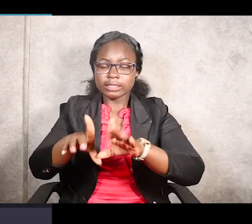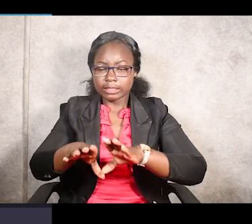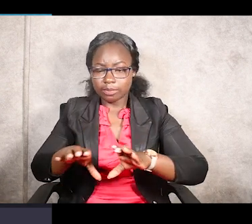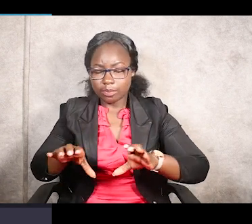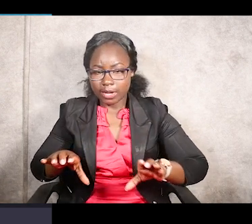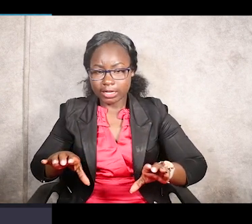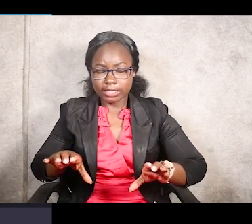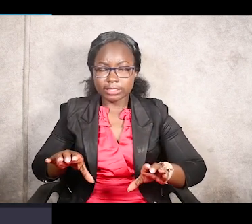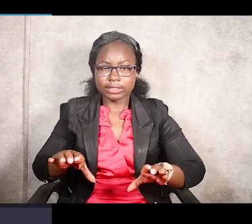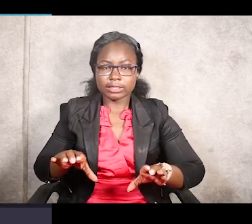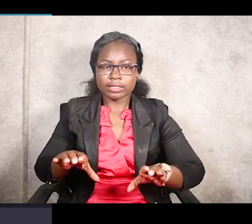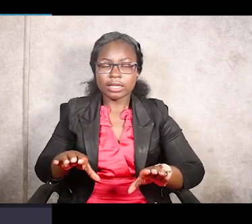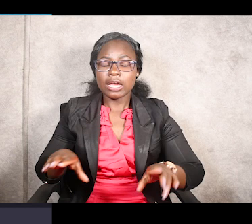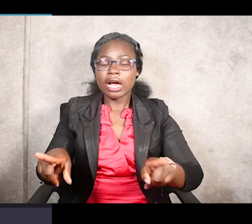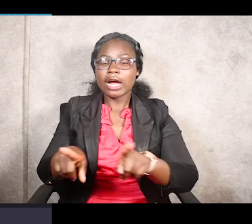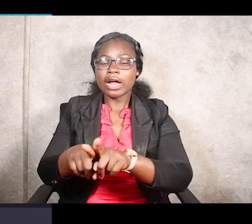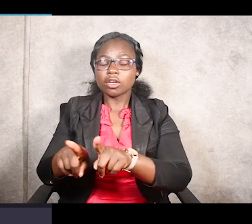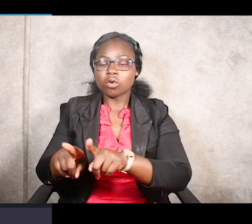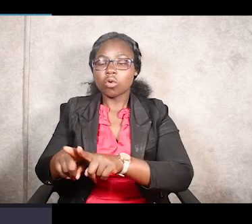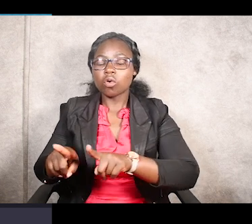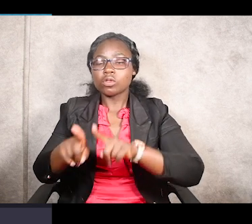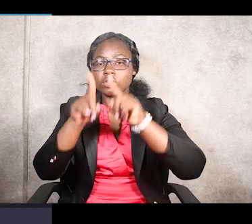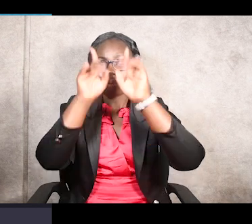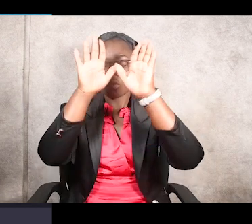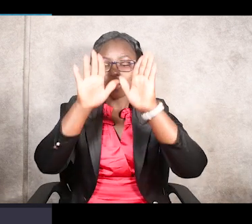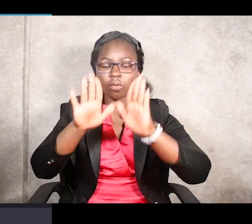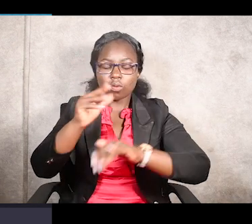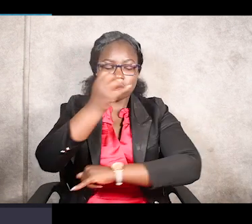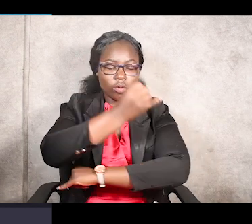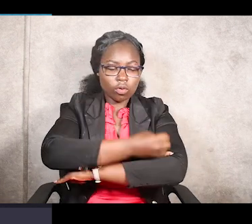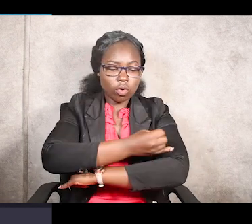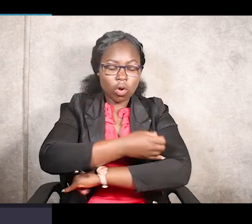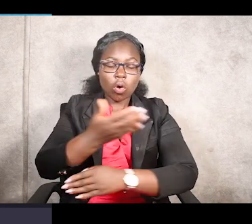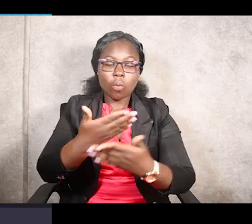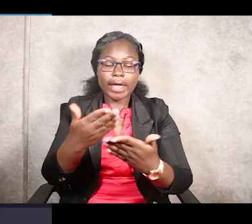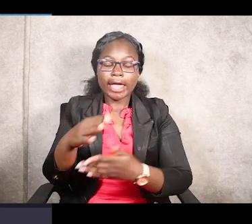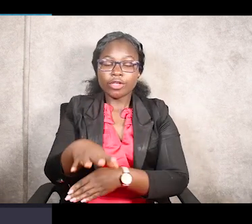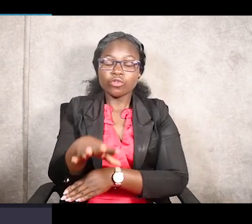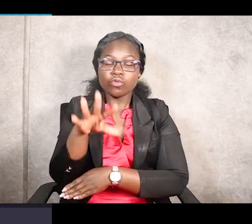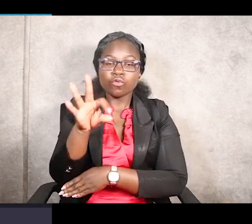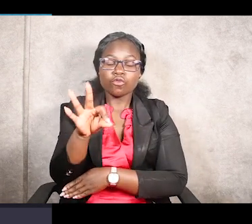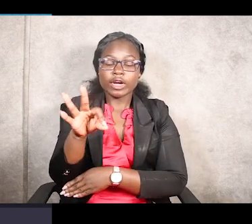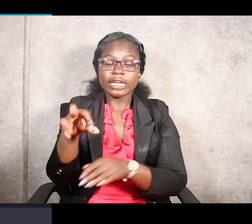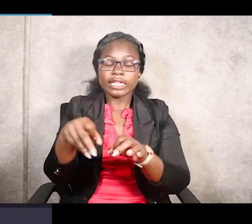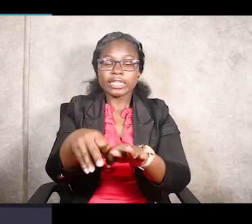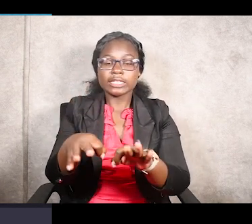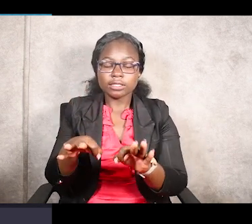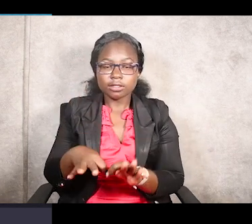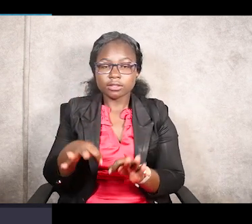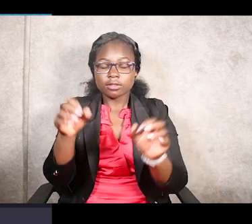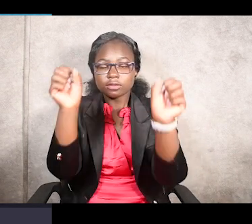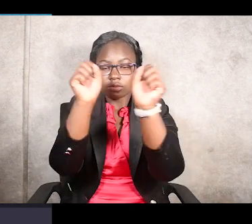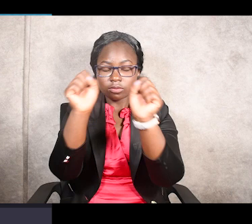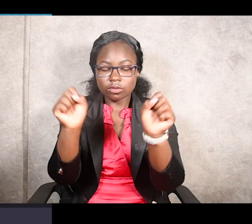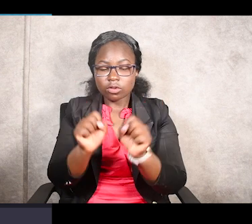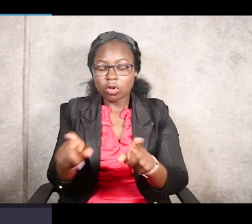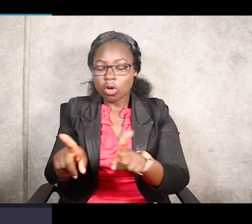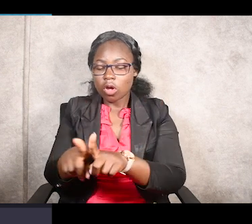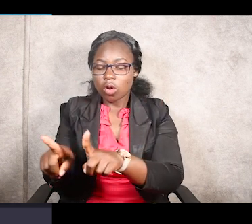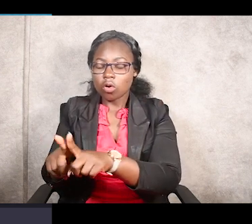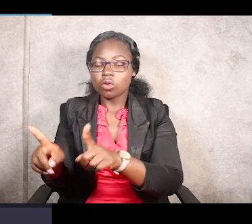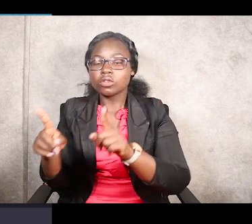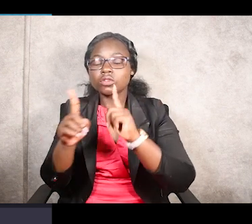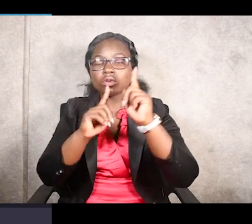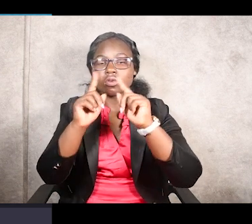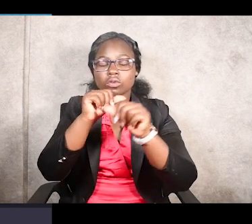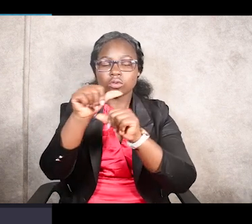and the key institutions that we find in the financial system. And we also will talk